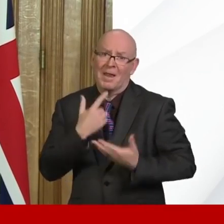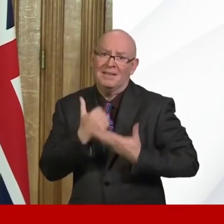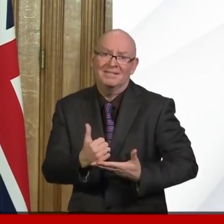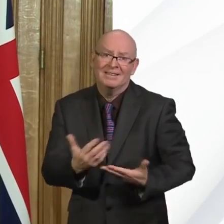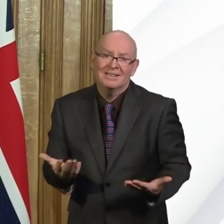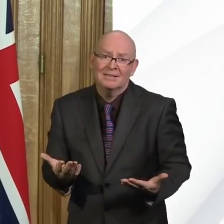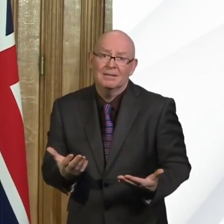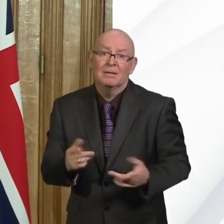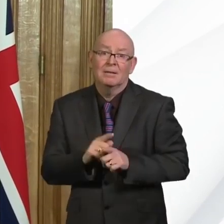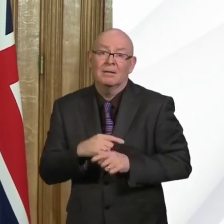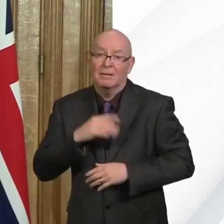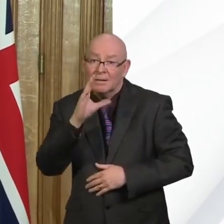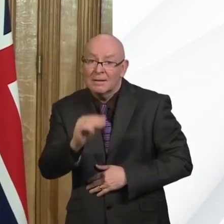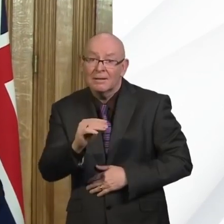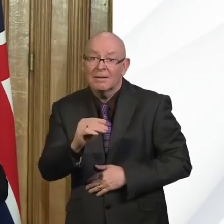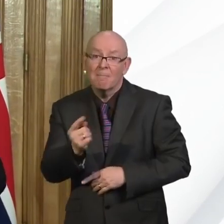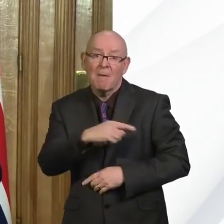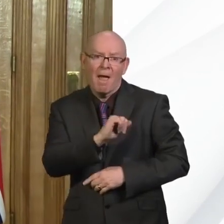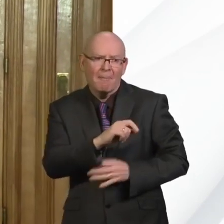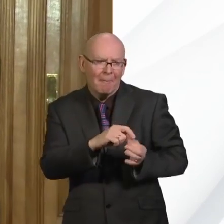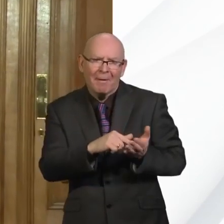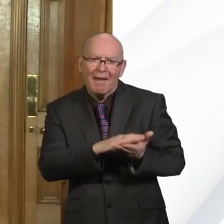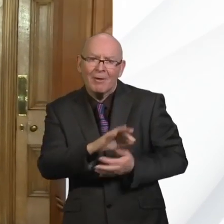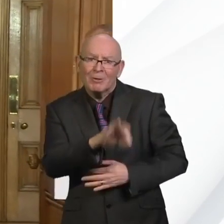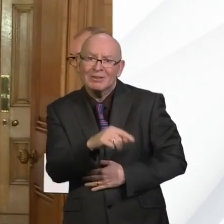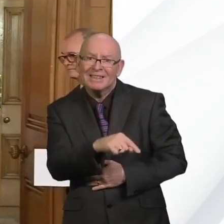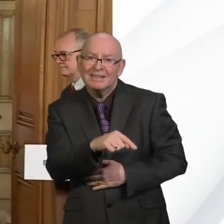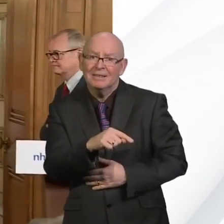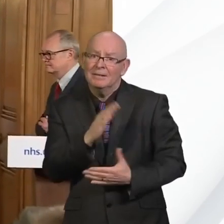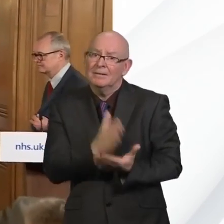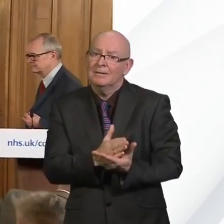much for coming along this evening. Thank you. So